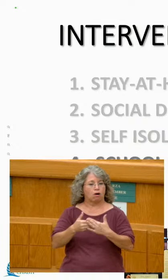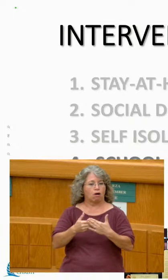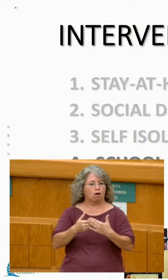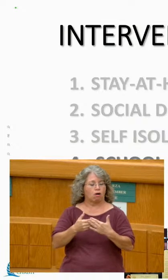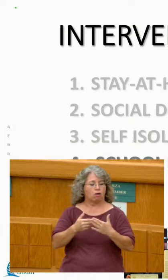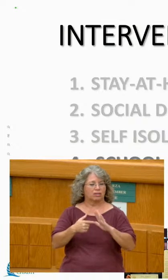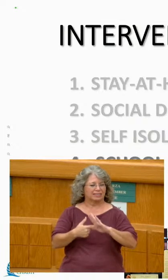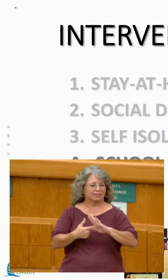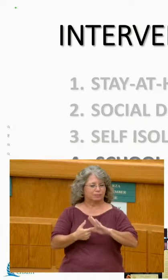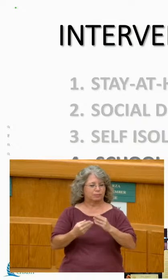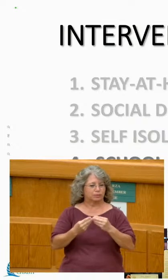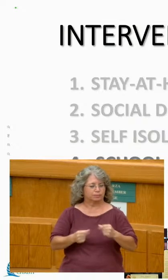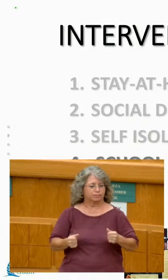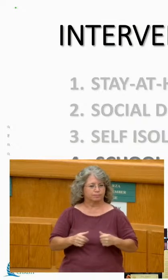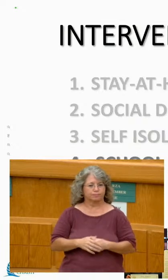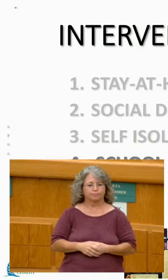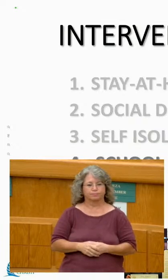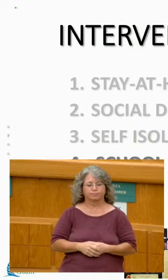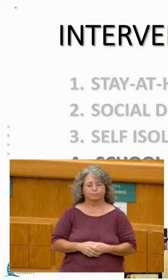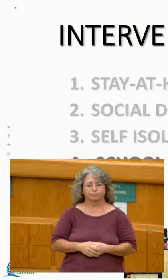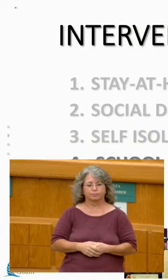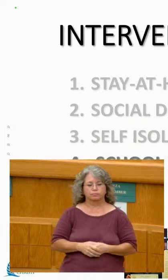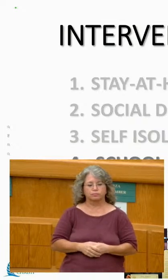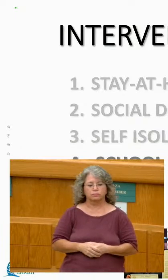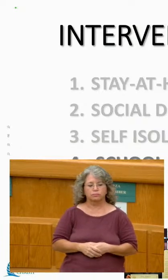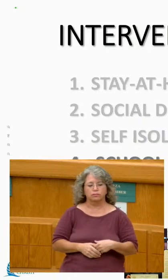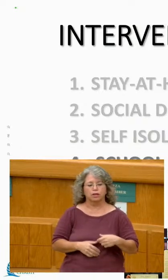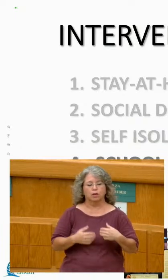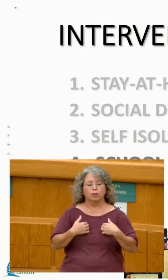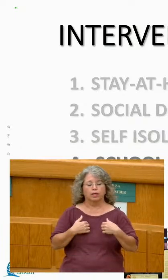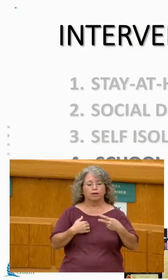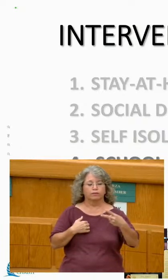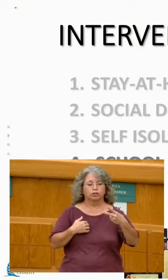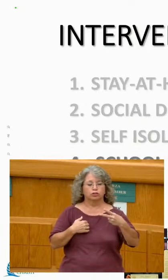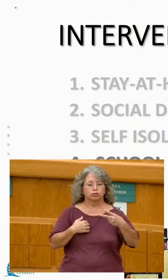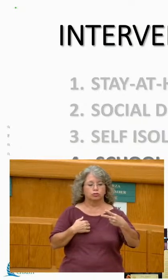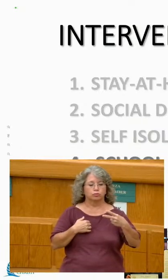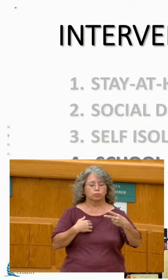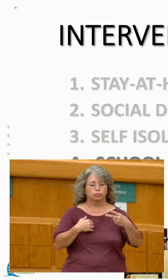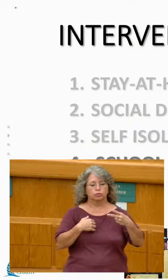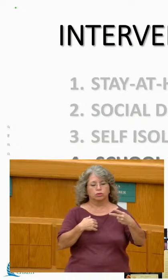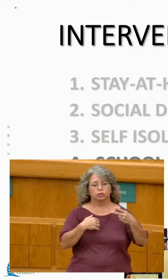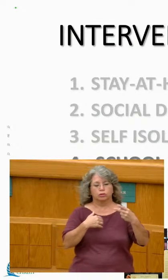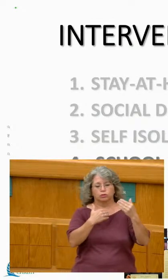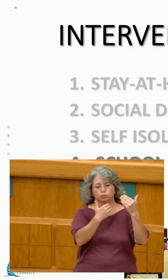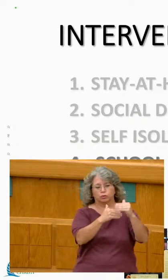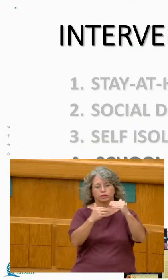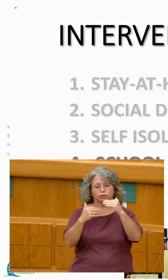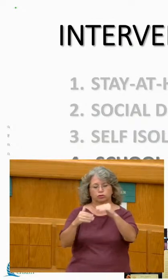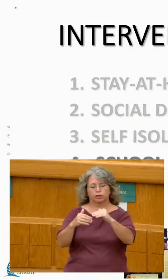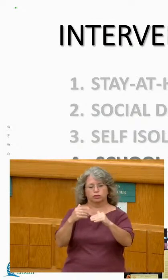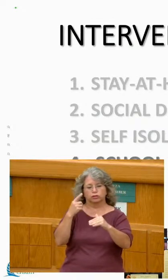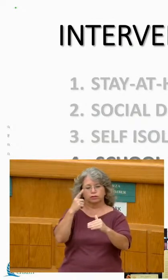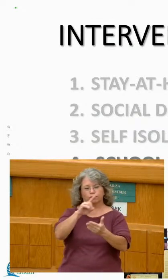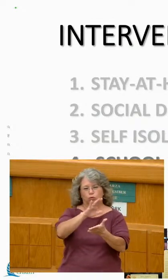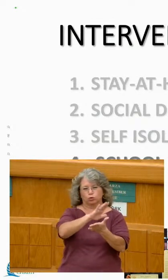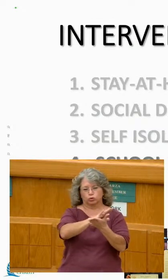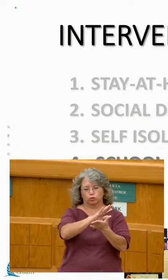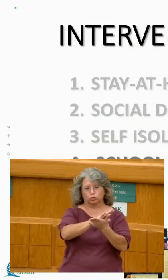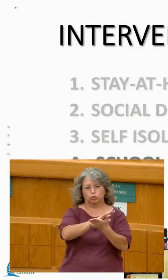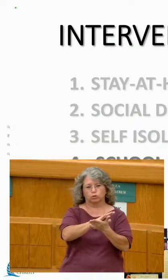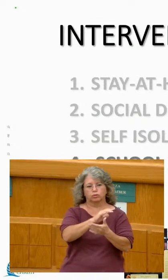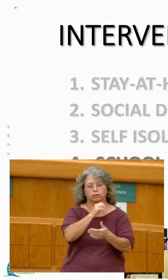4, there's school restrictions in place where our schools are not going back to full in-person,